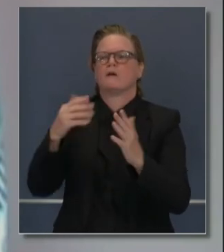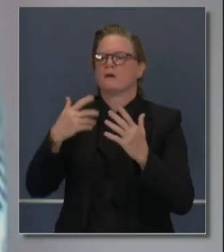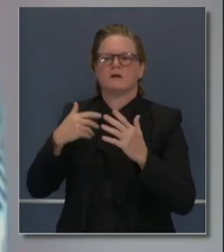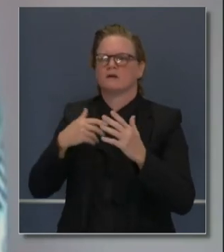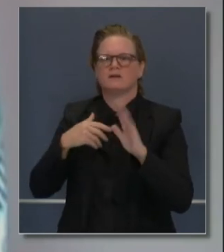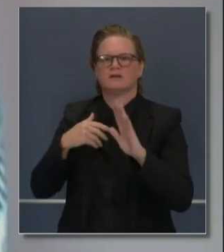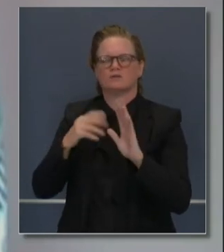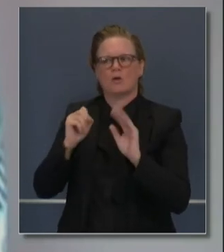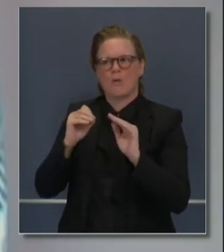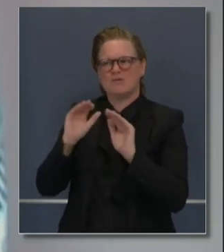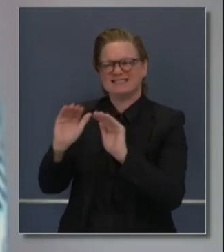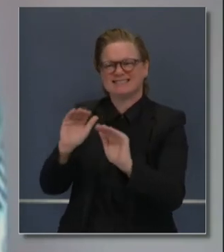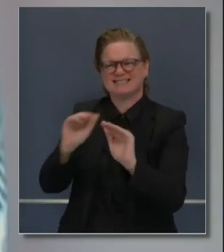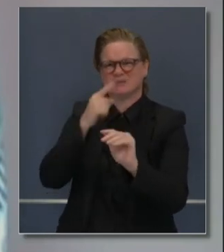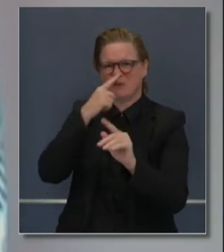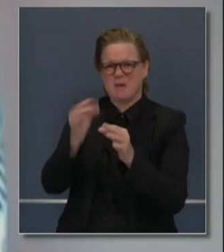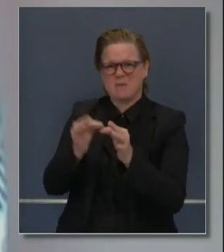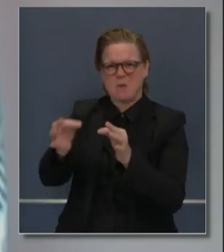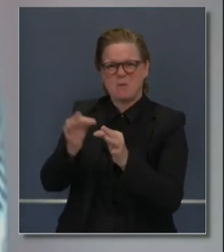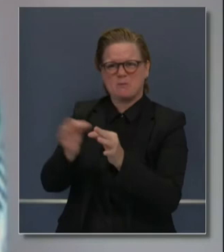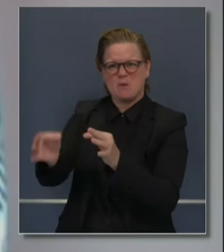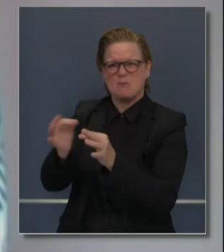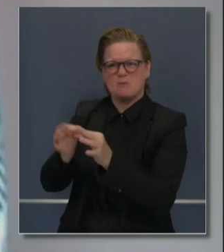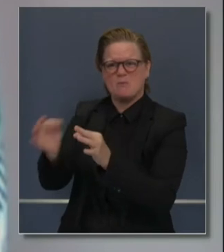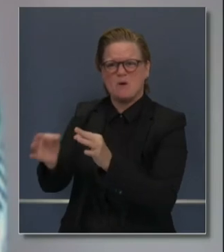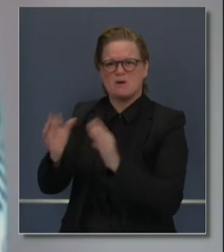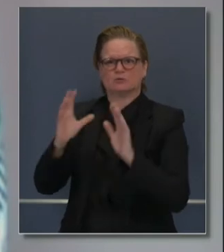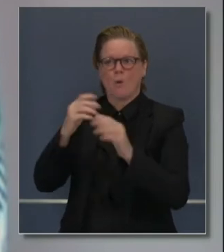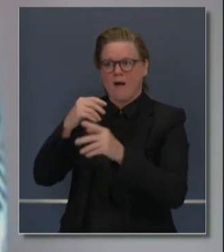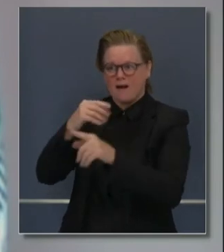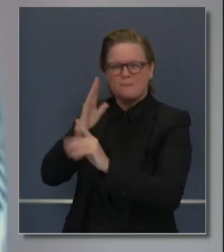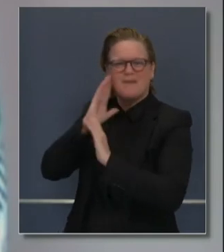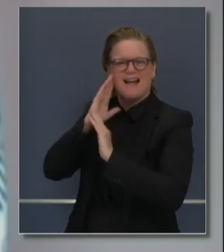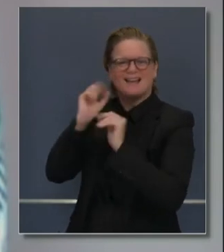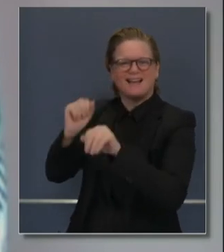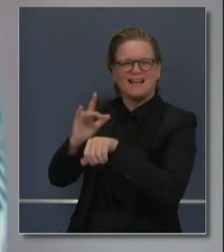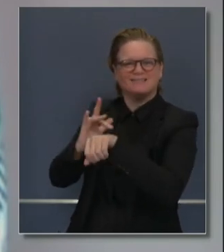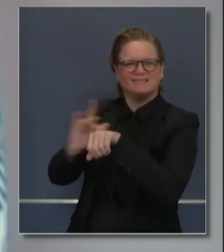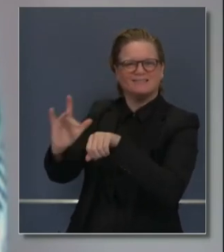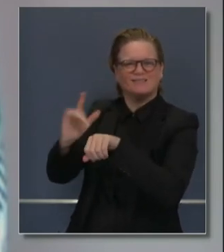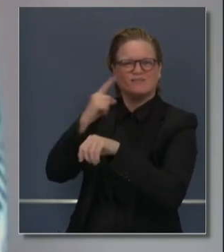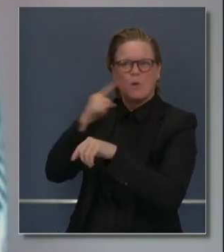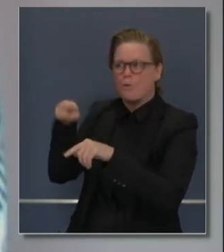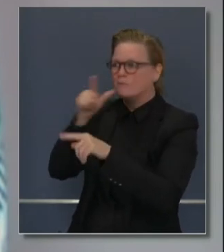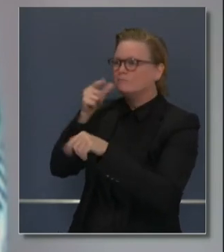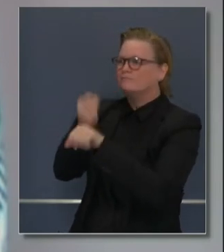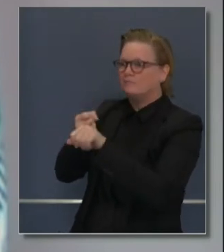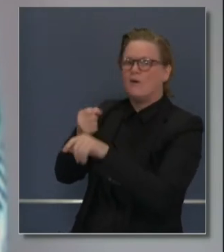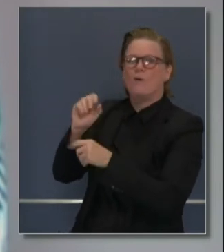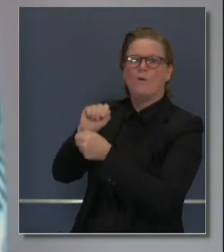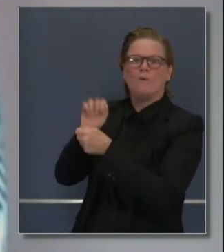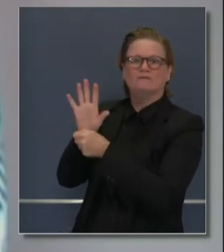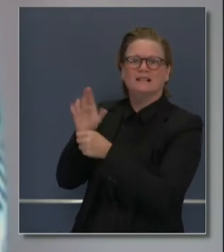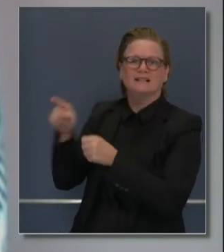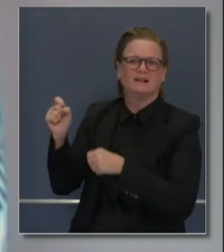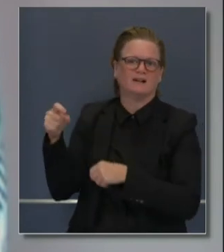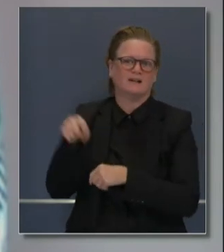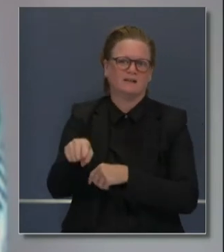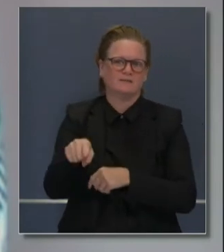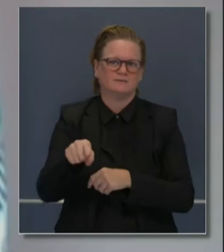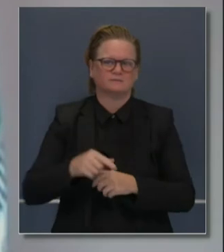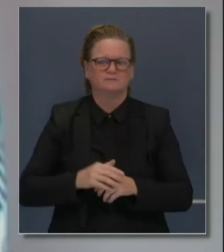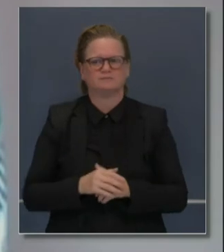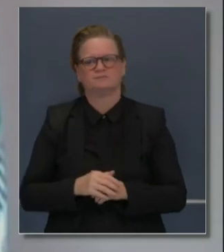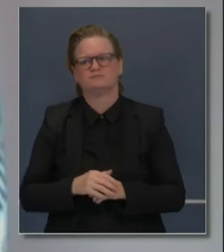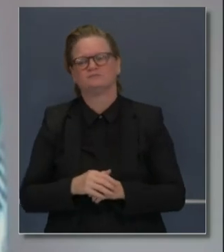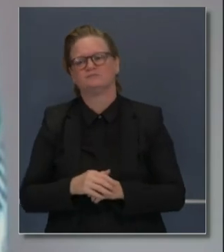those services and surgeries can be stopped fairly quickly. So the next day or 2 days out,